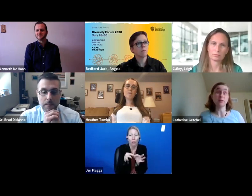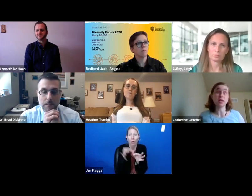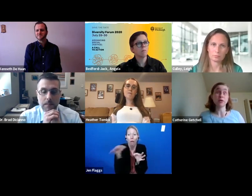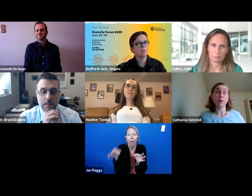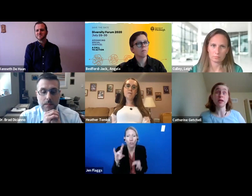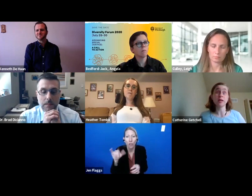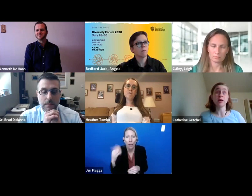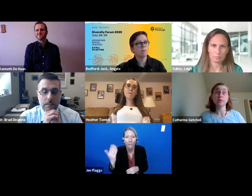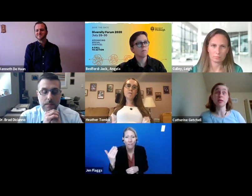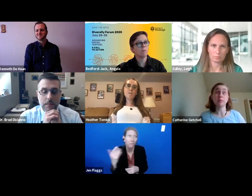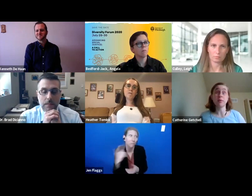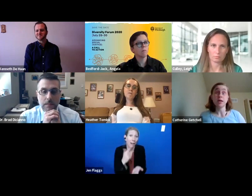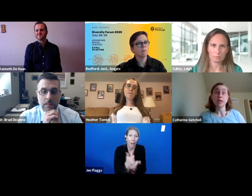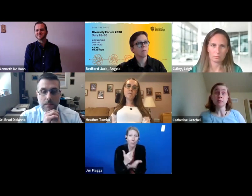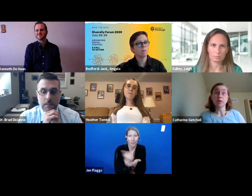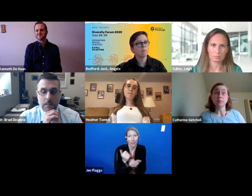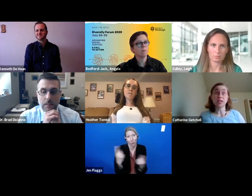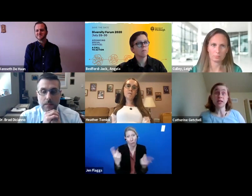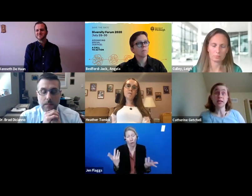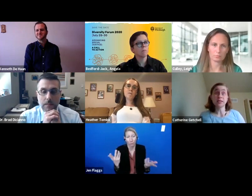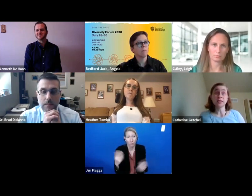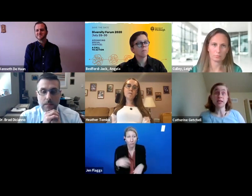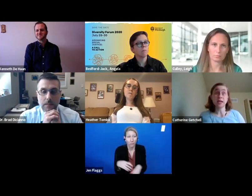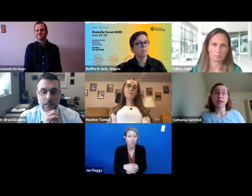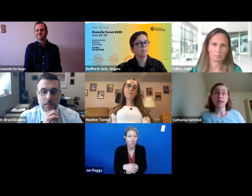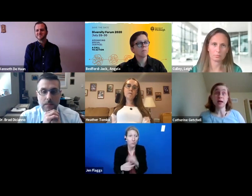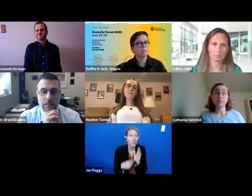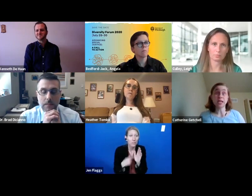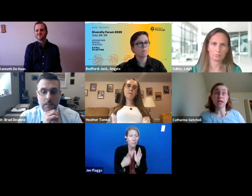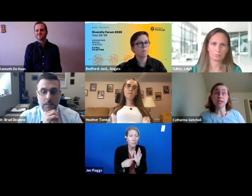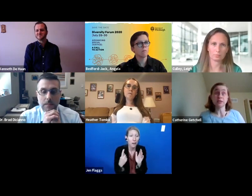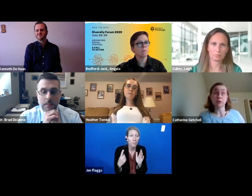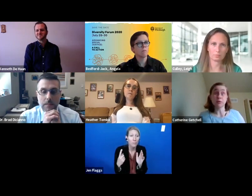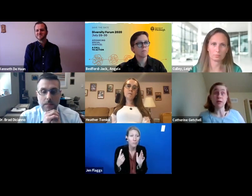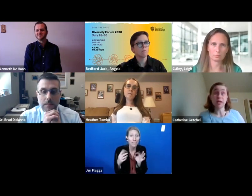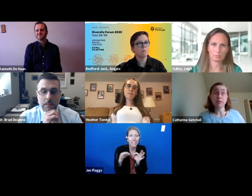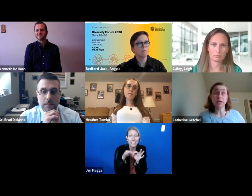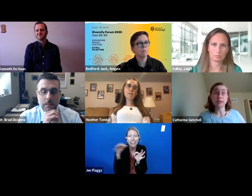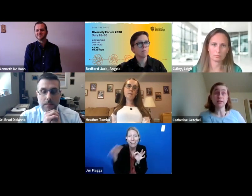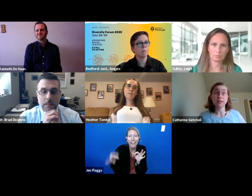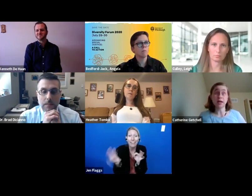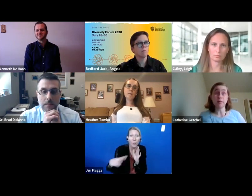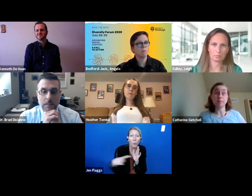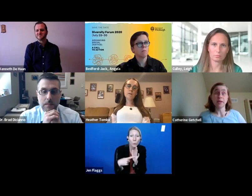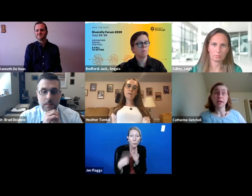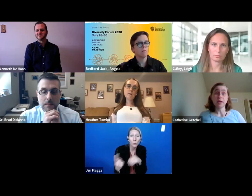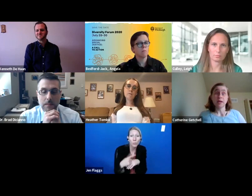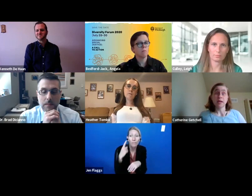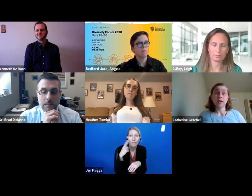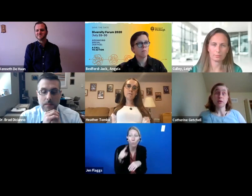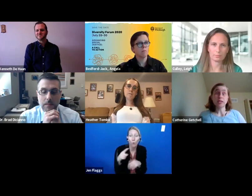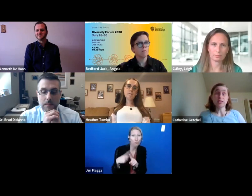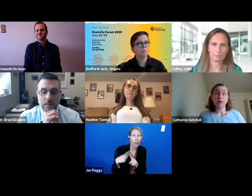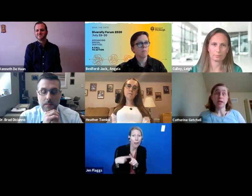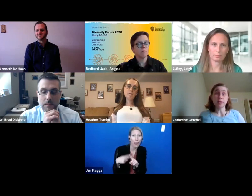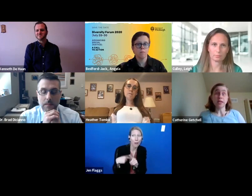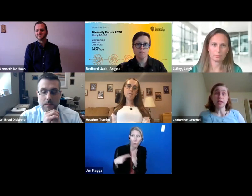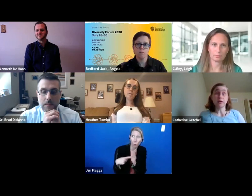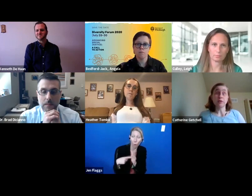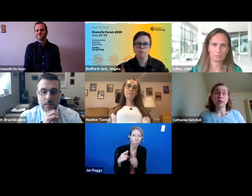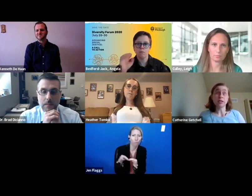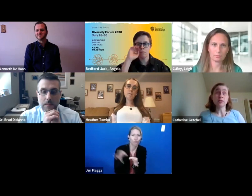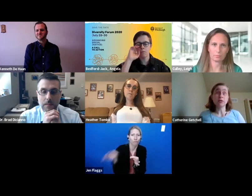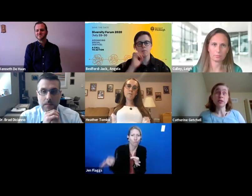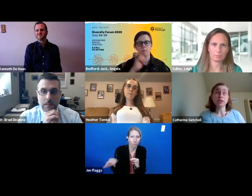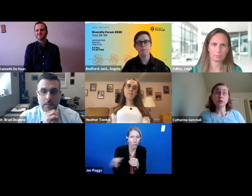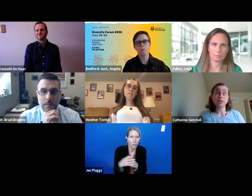That kind of helps everyone. Sometimes delays in deadlines for rent payments, increased